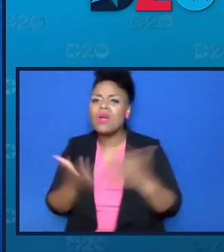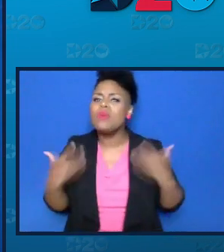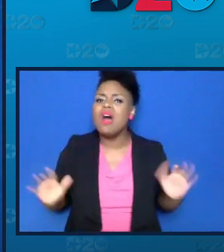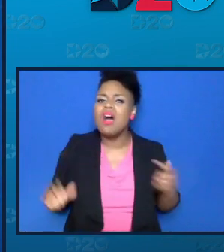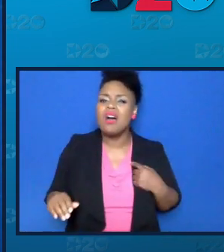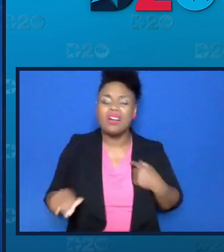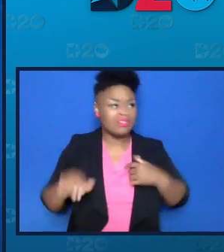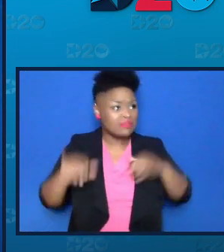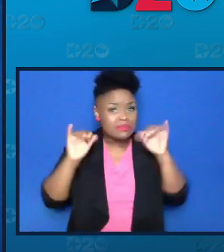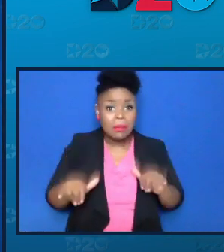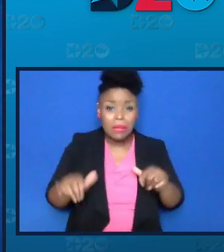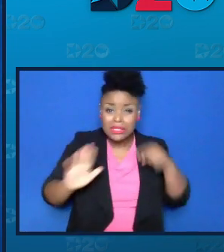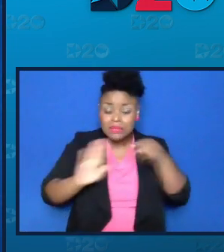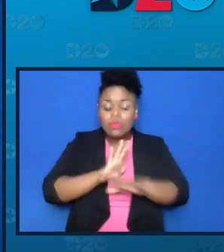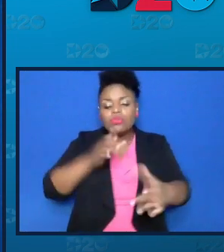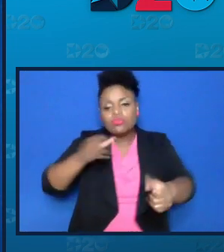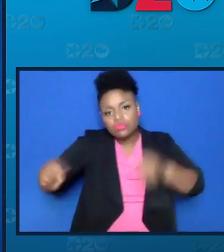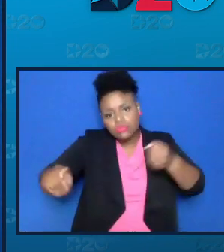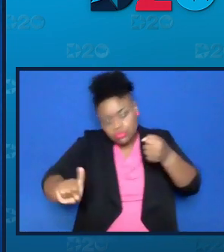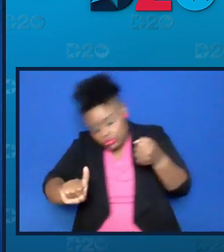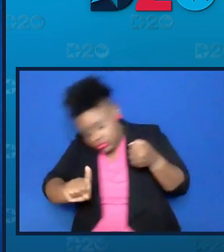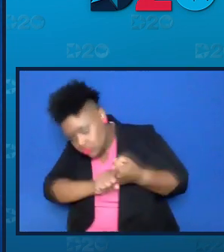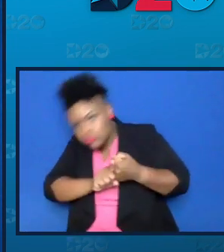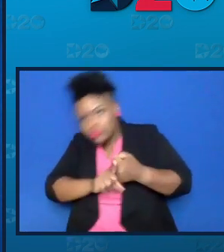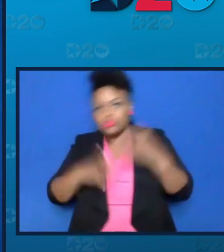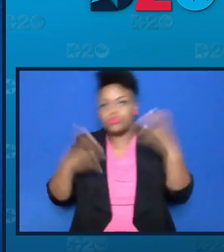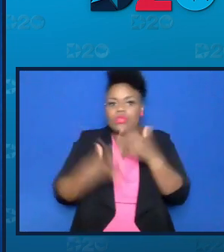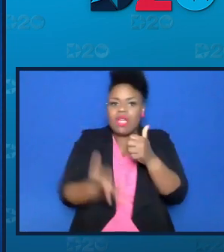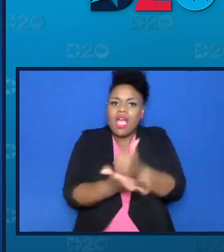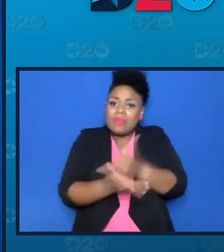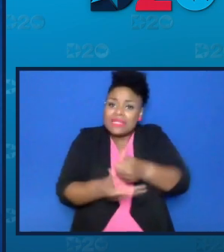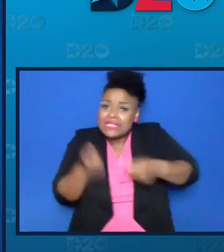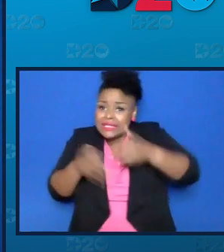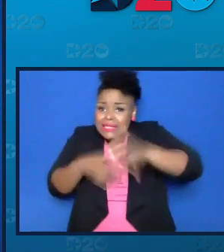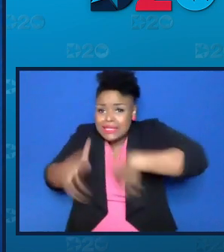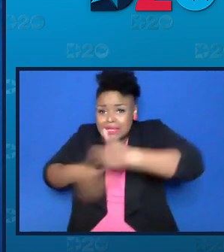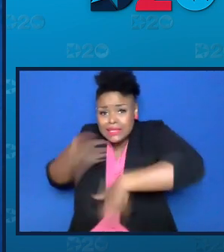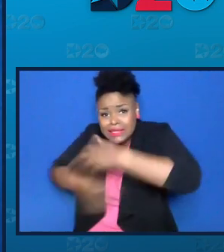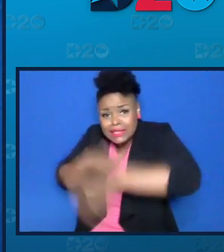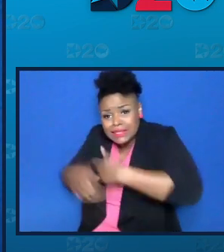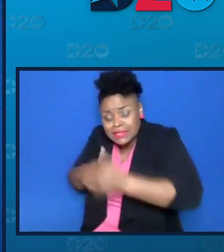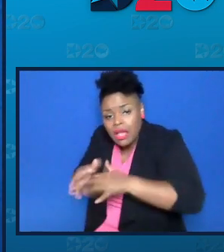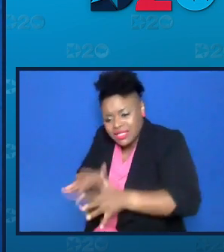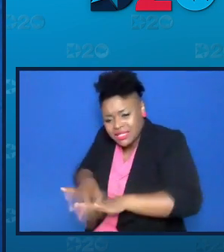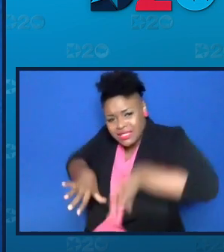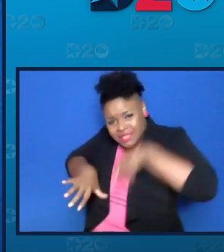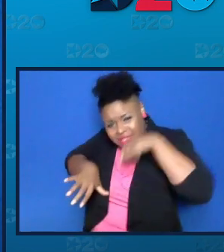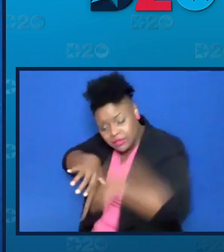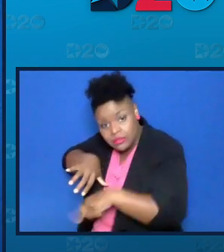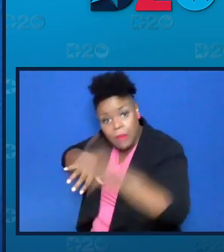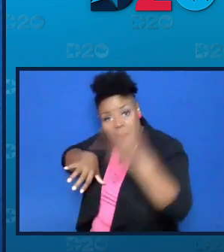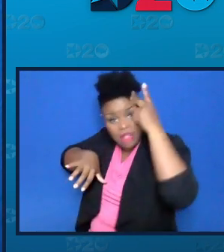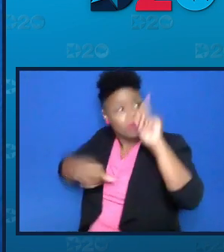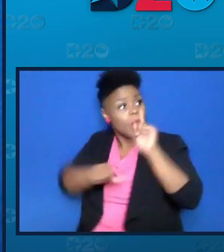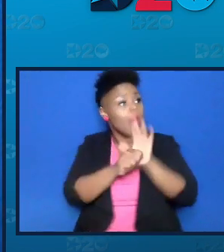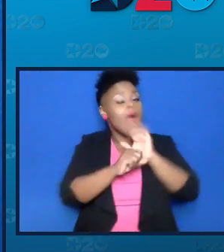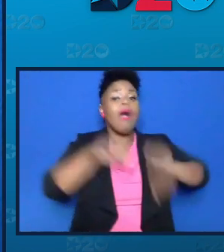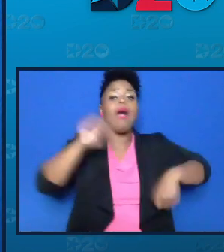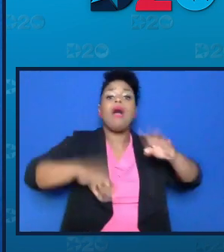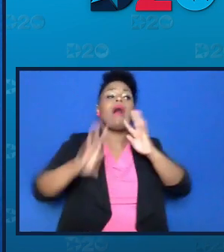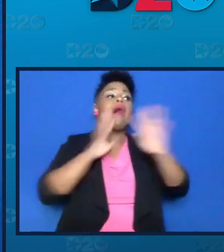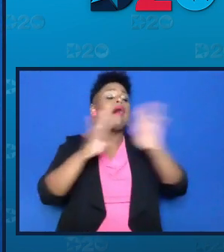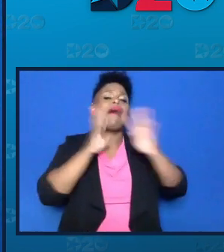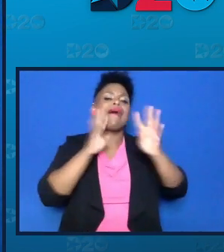out. I know many politicians promise and then fail to deliver. If you voted for Trump or didn't vote at all back in